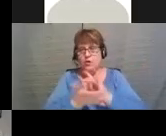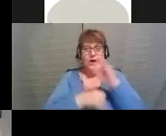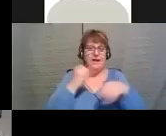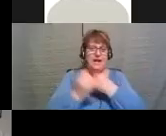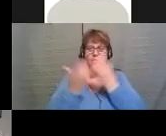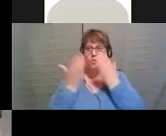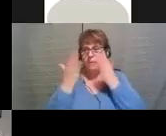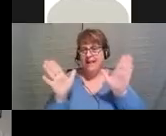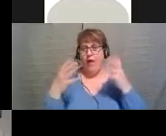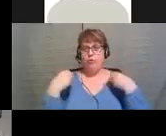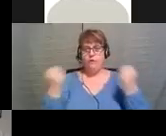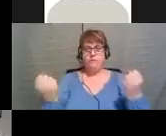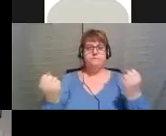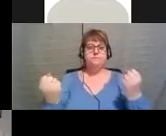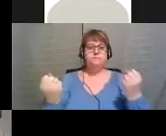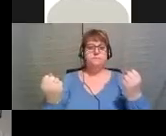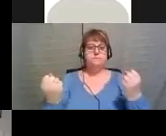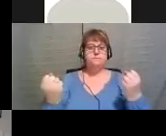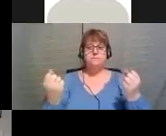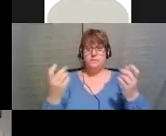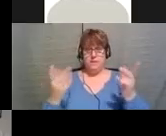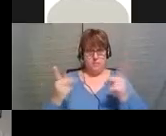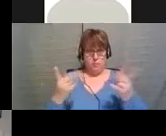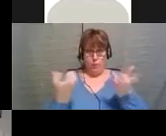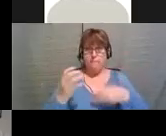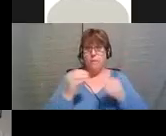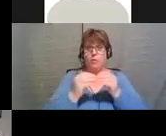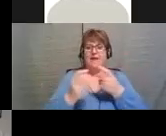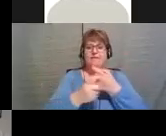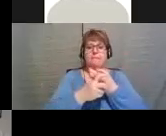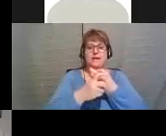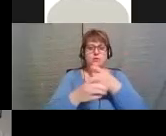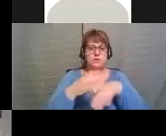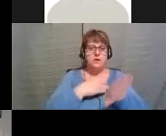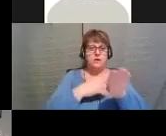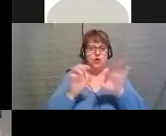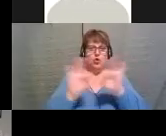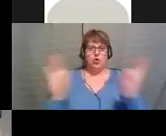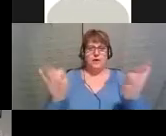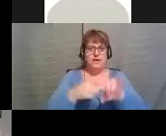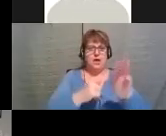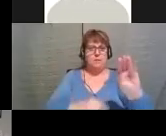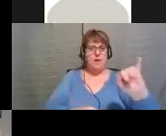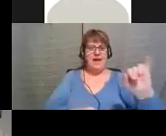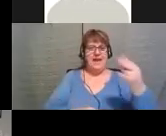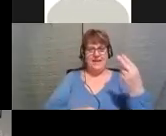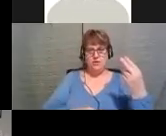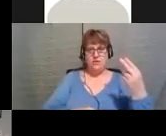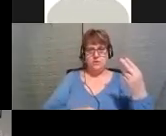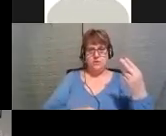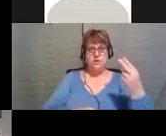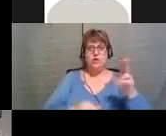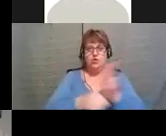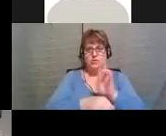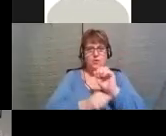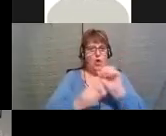health. And then for those who want even more, we offer the master's degree in international health, the MIH, which takes those elements and